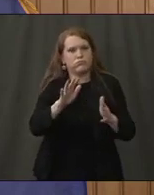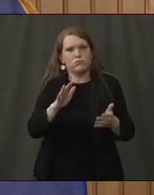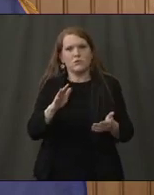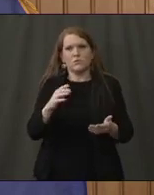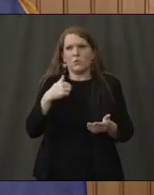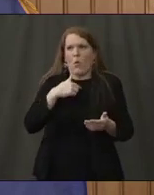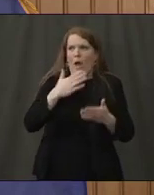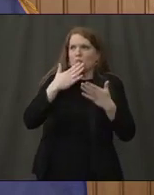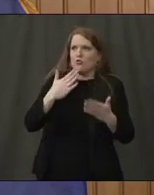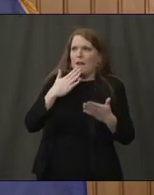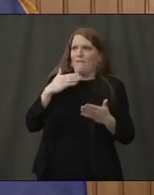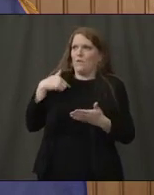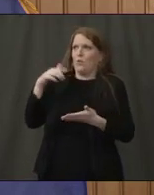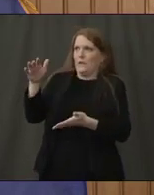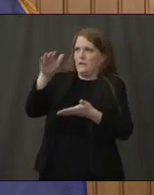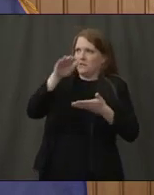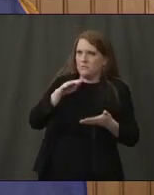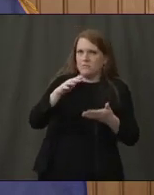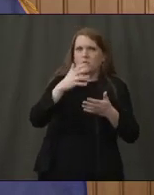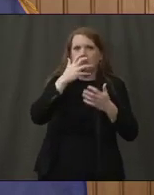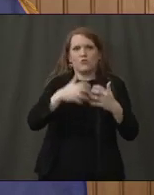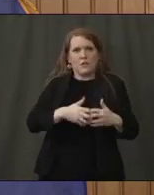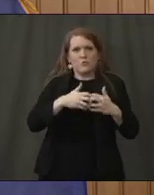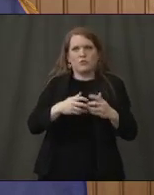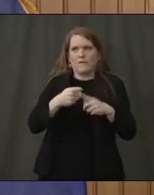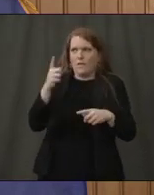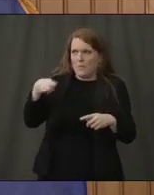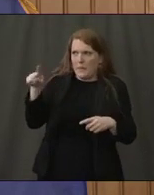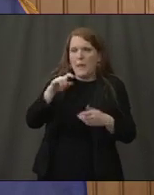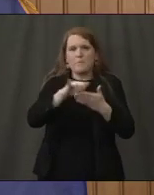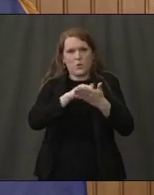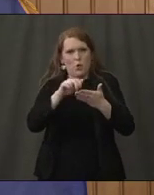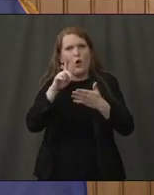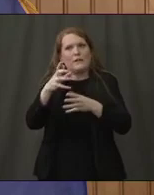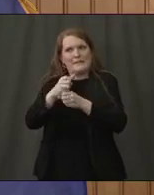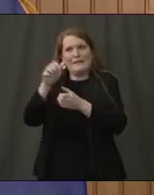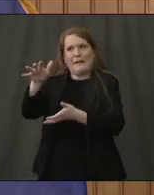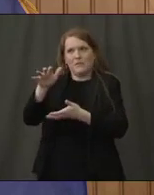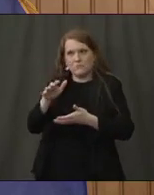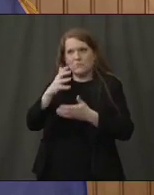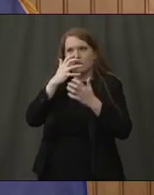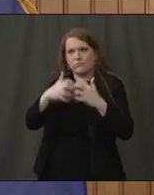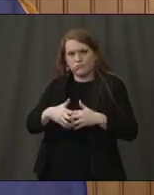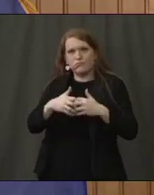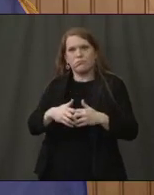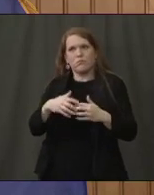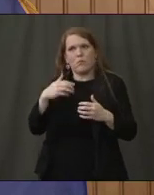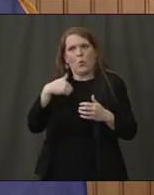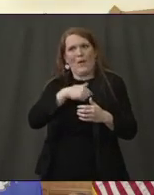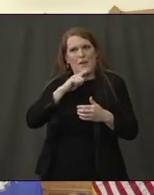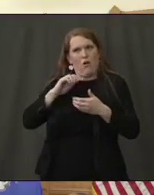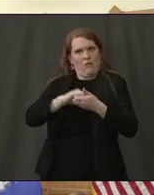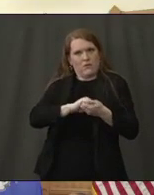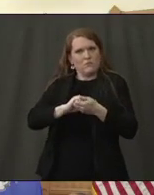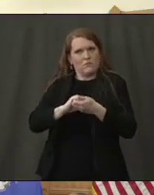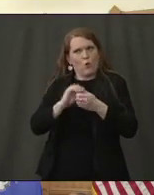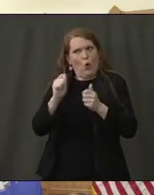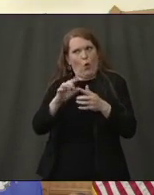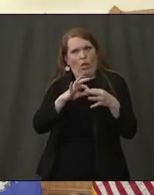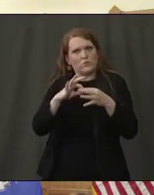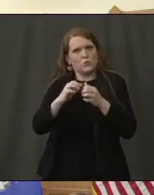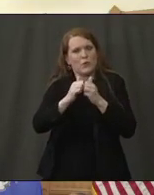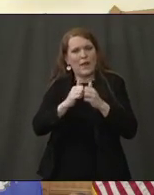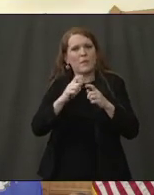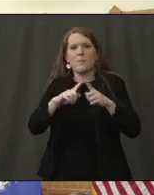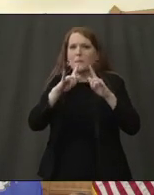which I'm very thankful for them. We're in this together, but we do need more support there. So we haven't gotten everything